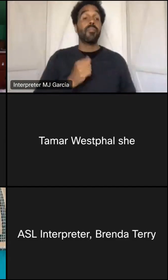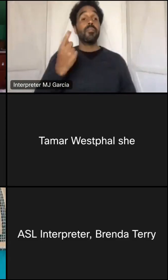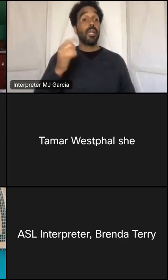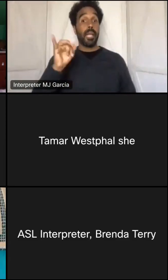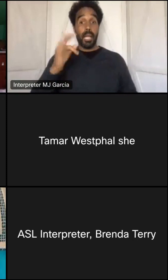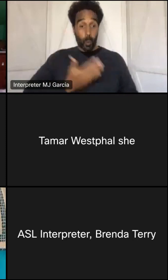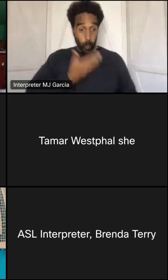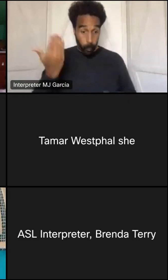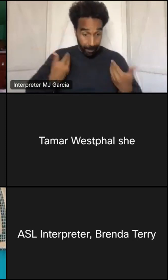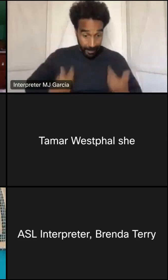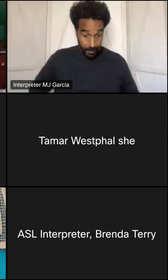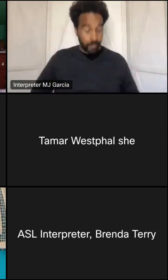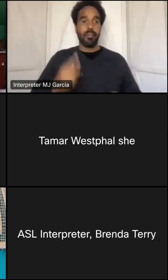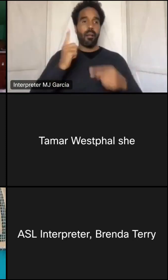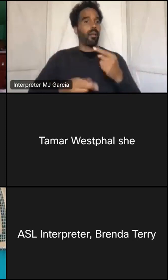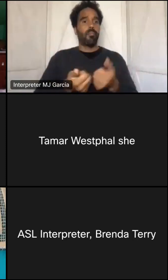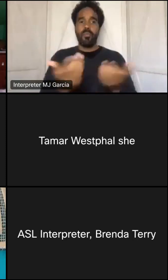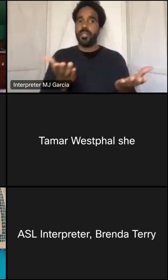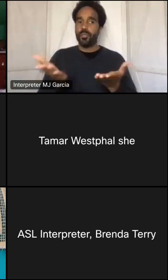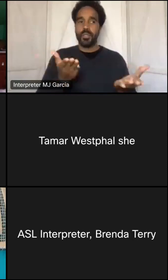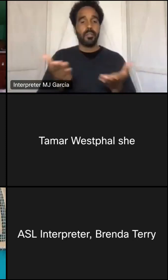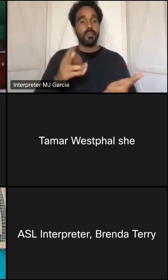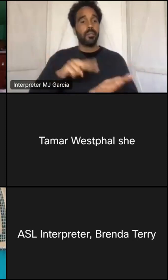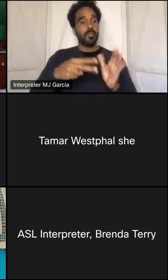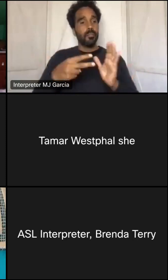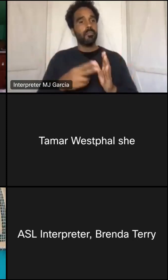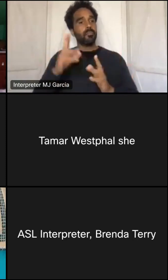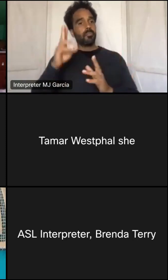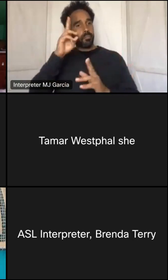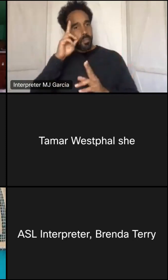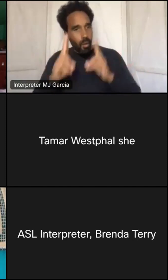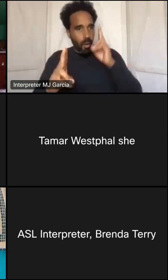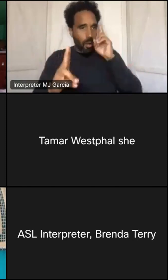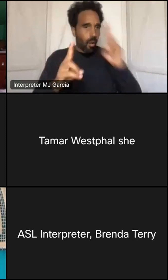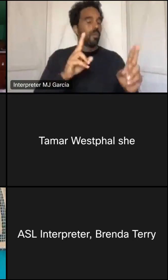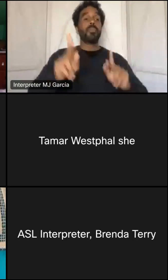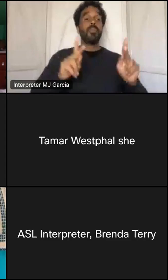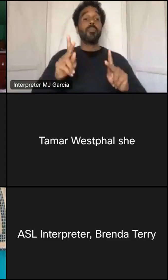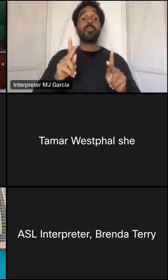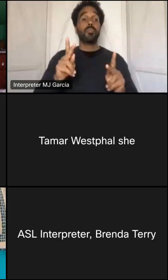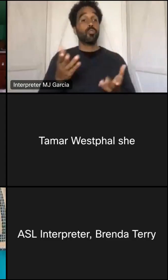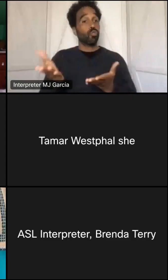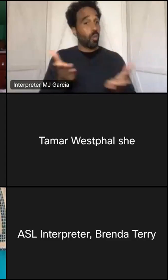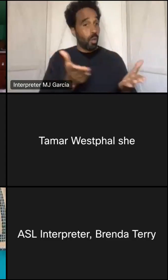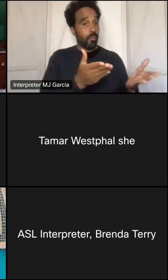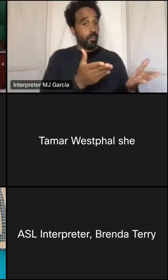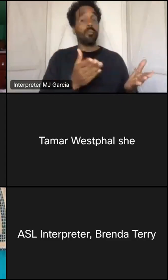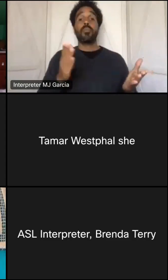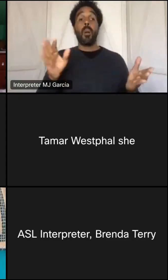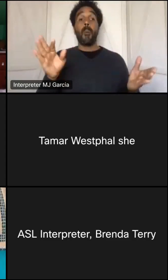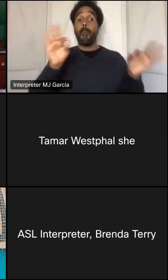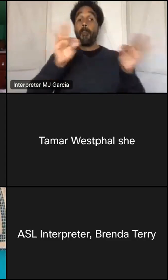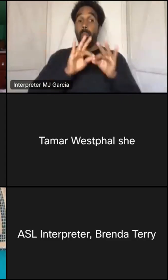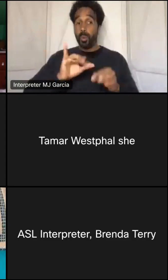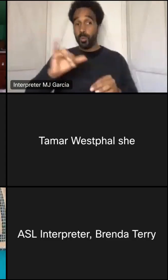So honoring that and honoring every contact that you have with the people that you're serving with, I think it's very important to realize